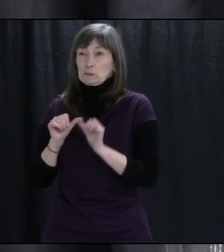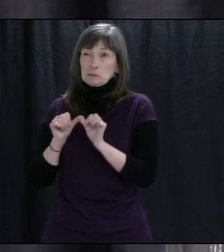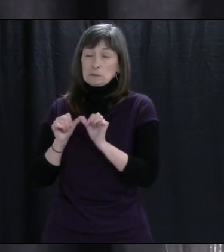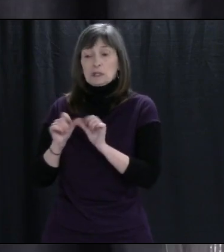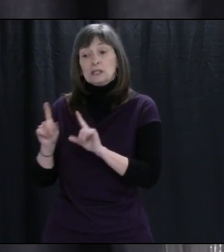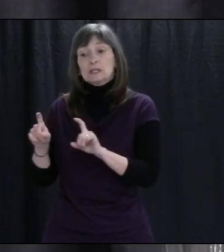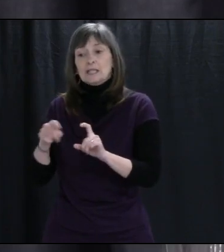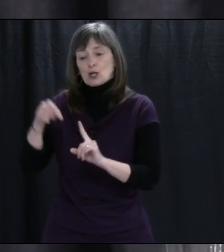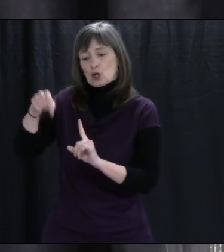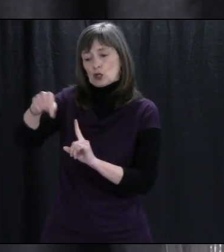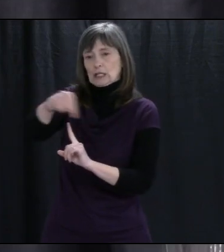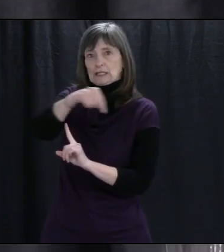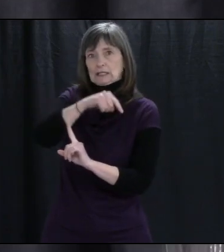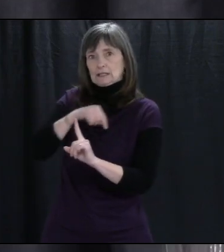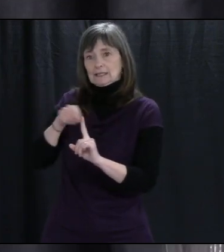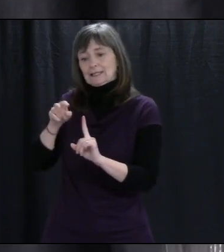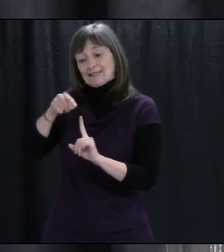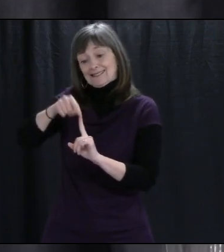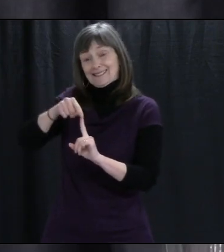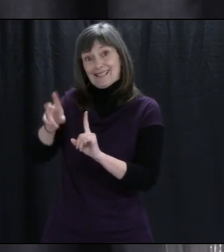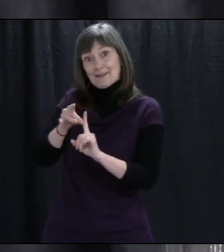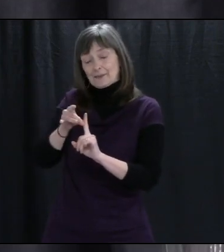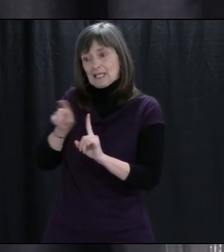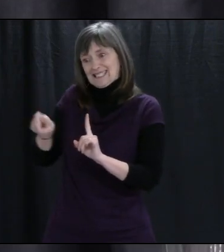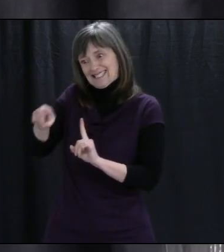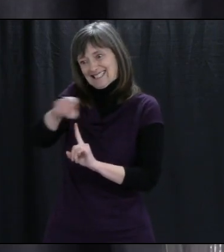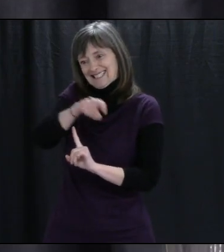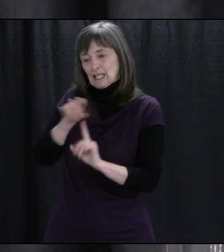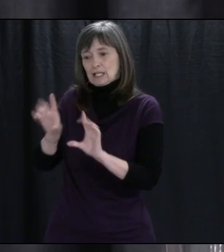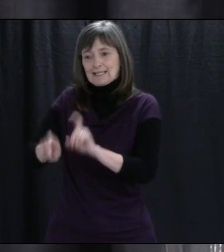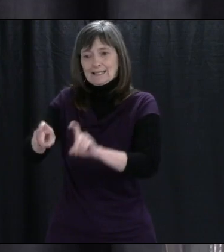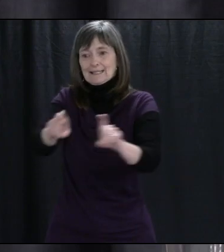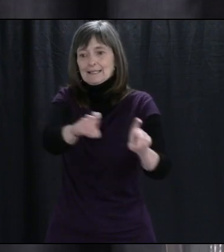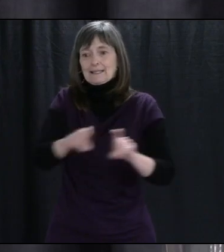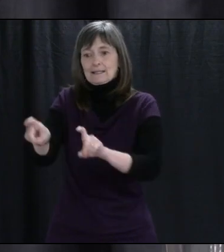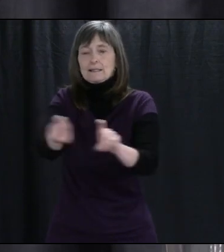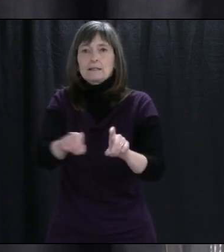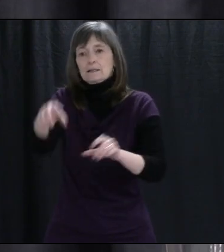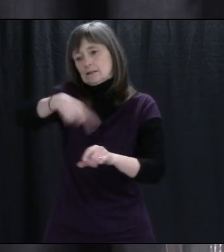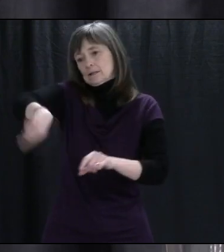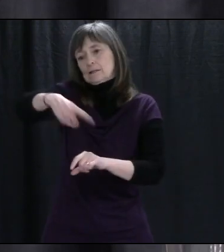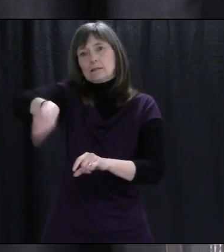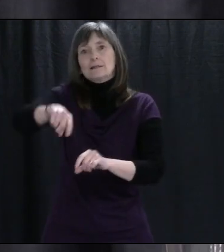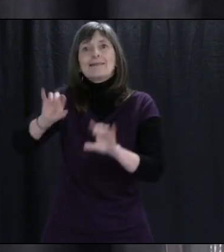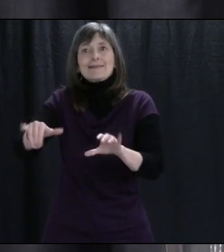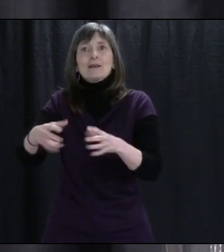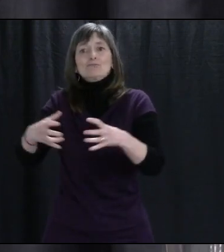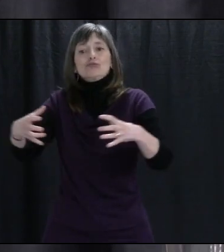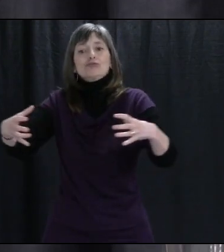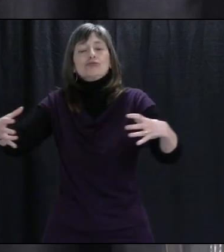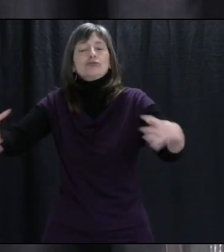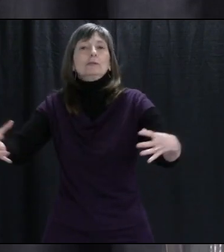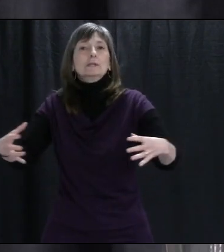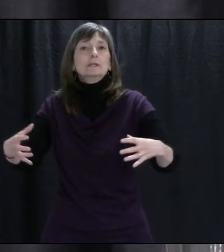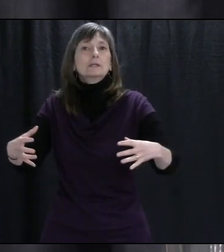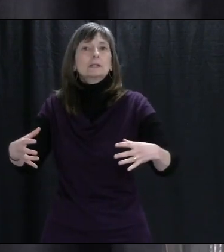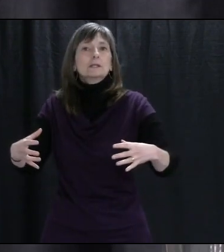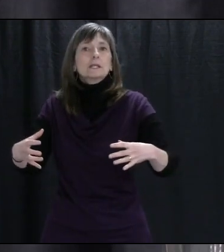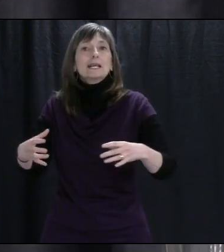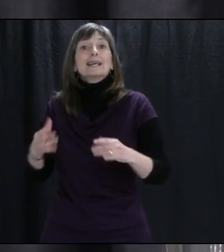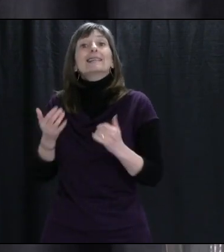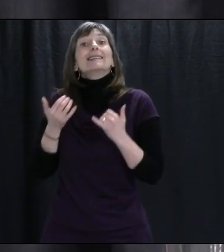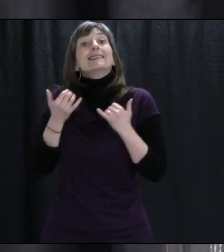word, contact tracing. And that has been and continues to be our approach here. We have broadened that